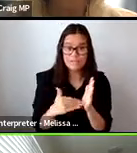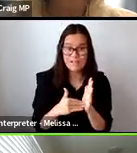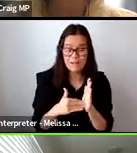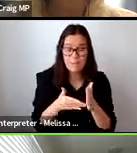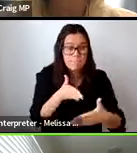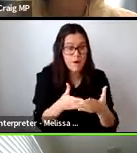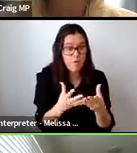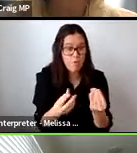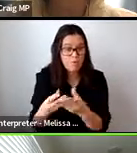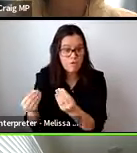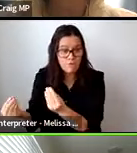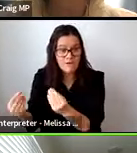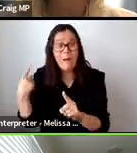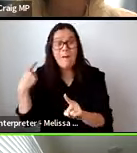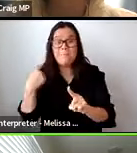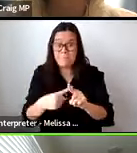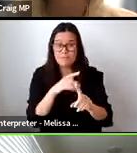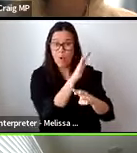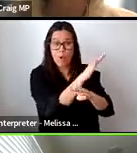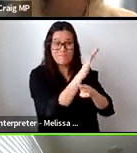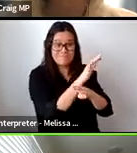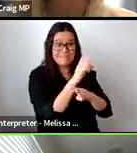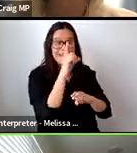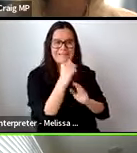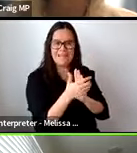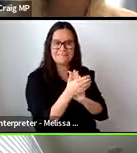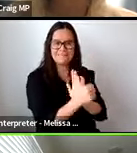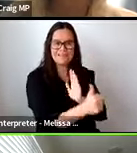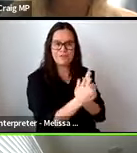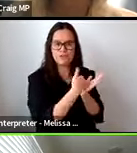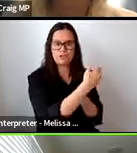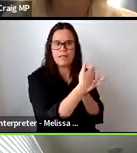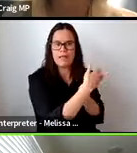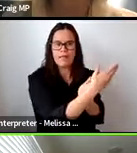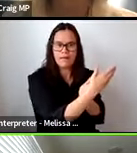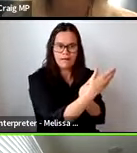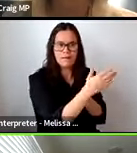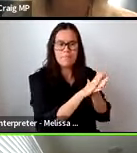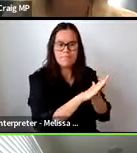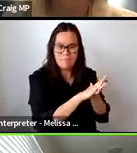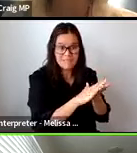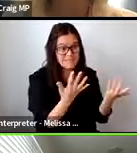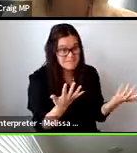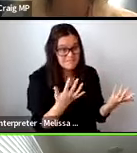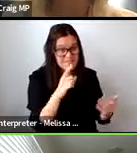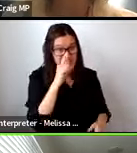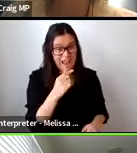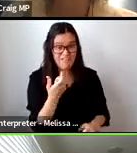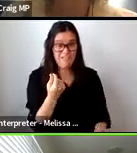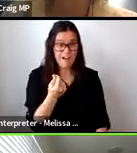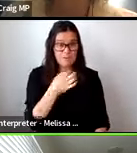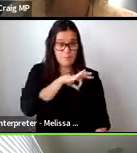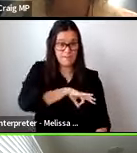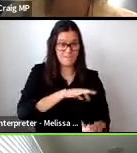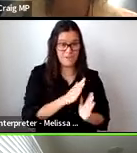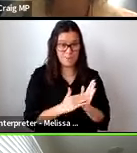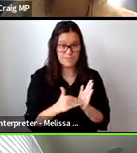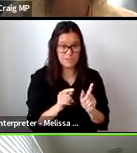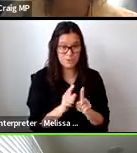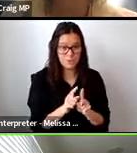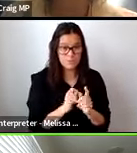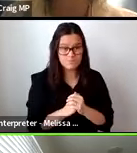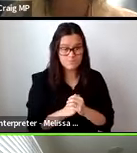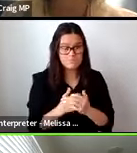which will be great for New Zealand internationally and financially. I hope these ideas help. I welcome